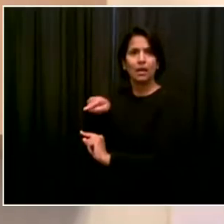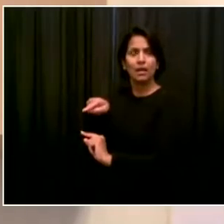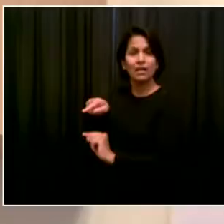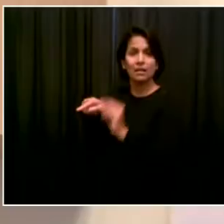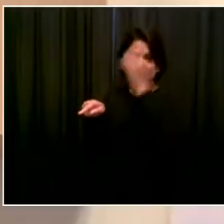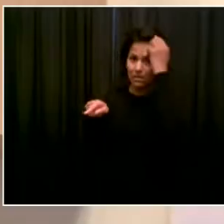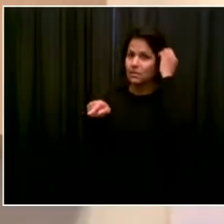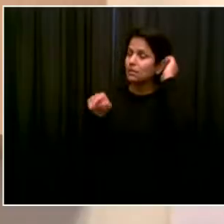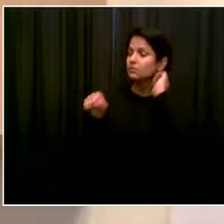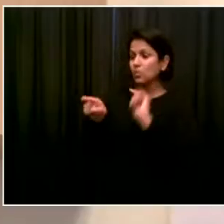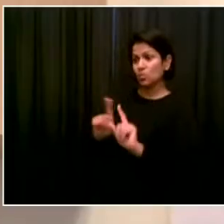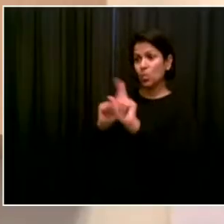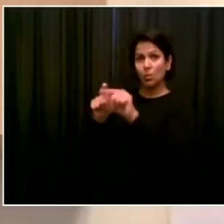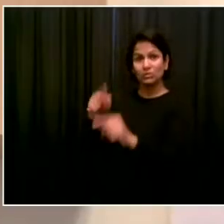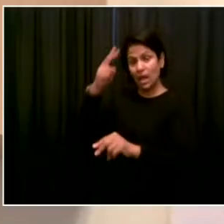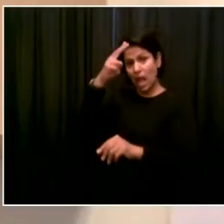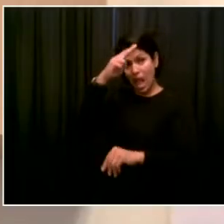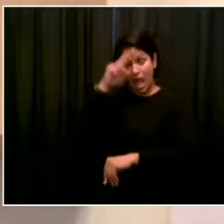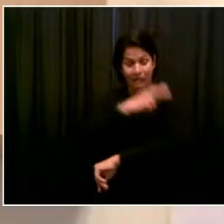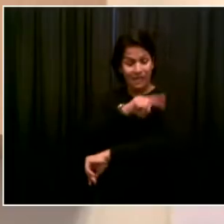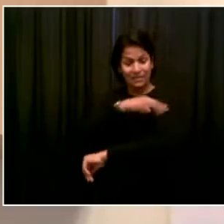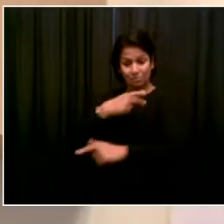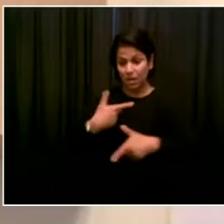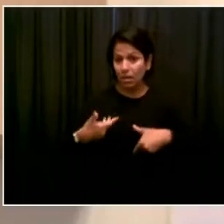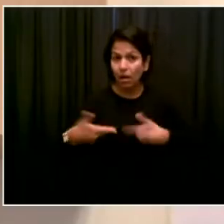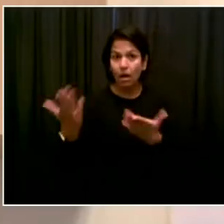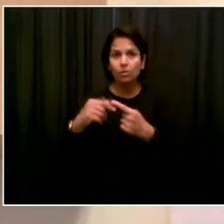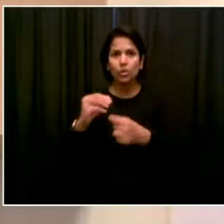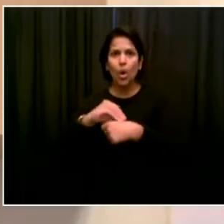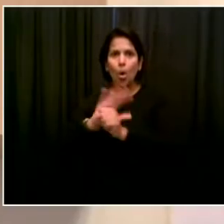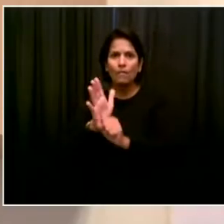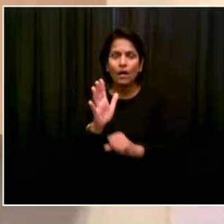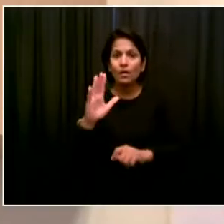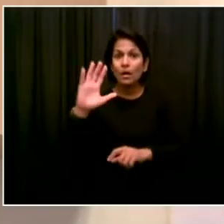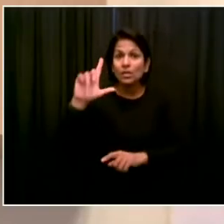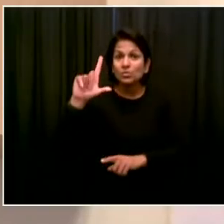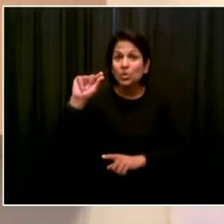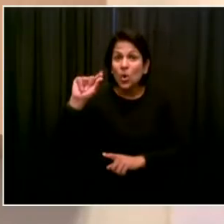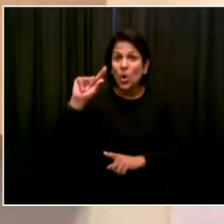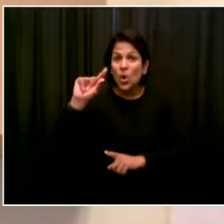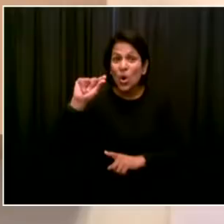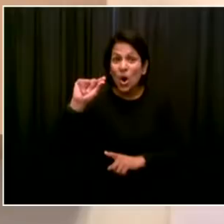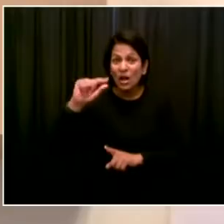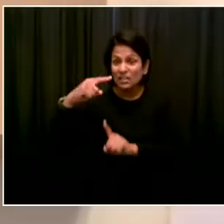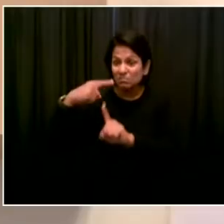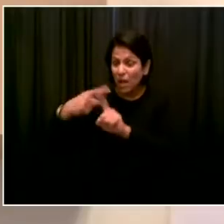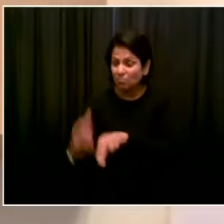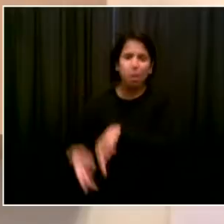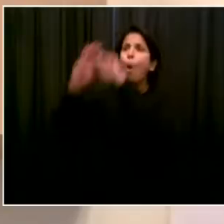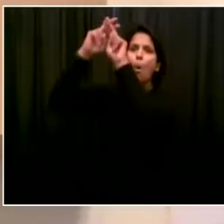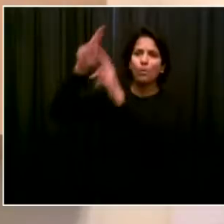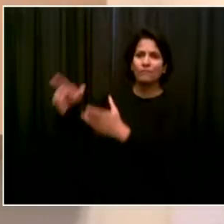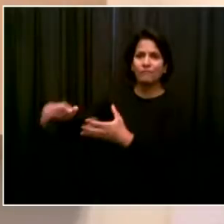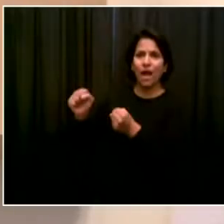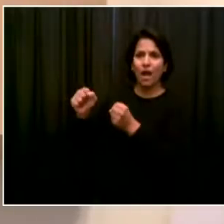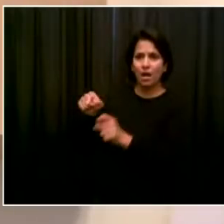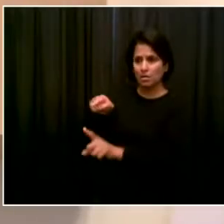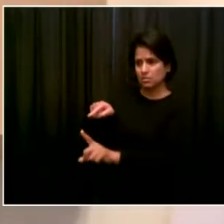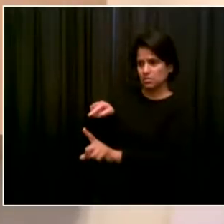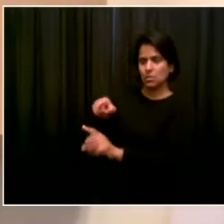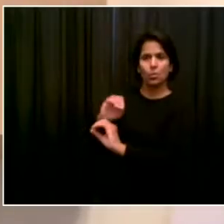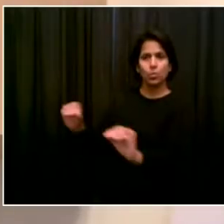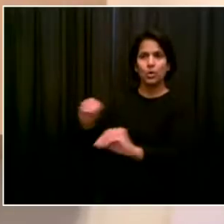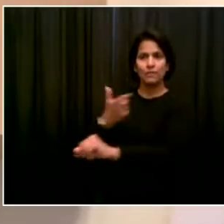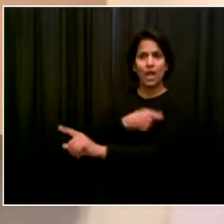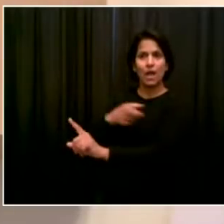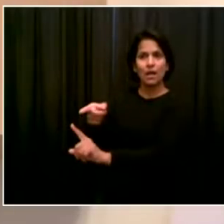from COVID, all unfortunately preventable. The hardest thing that I've had to do in my job as a primary care doctor is